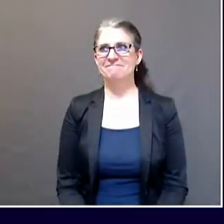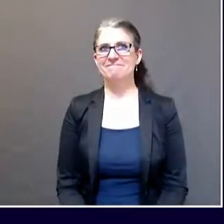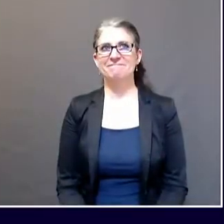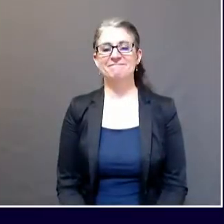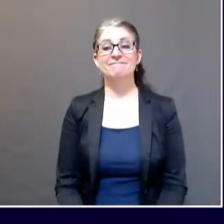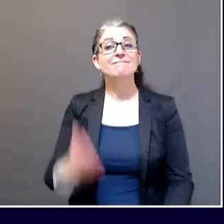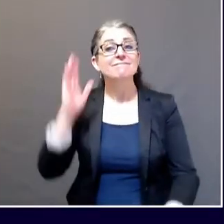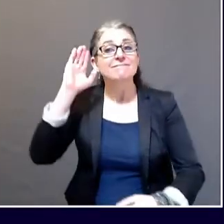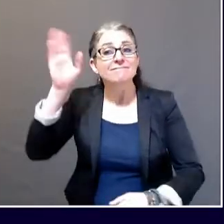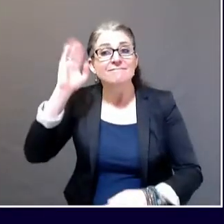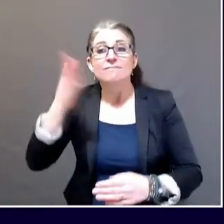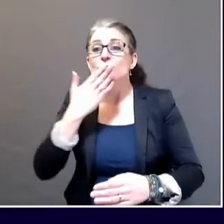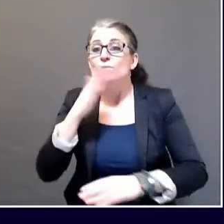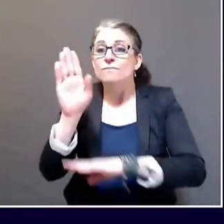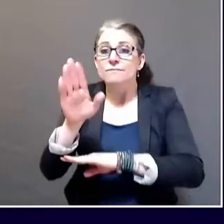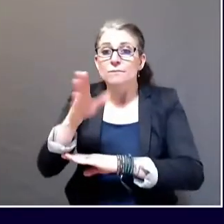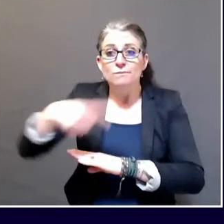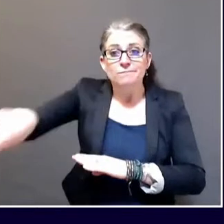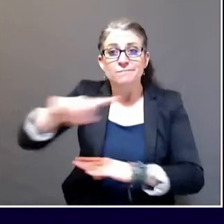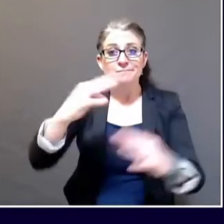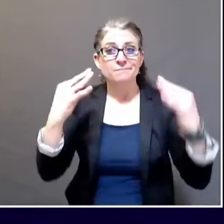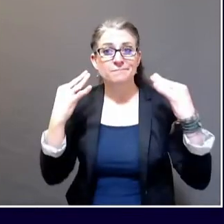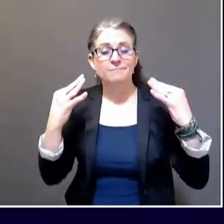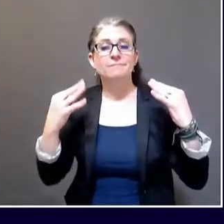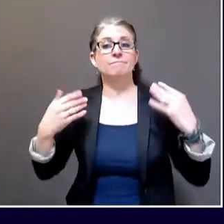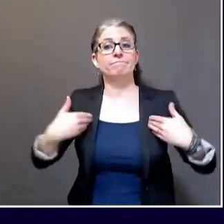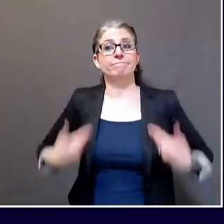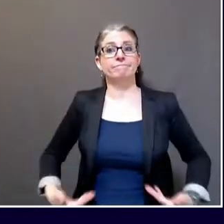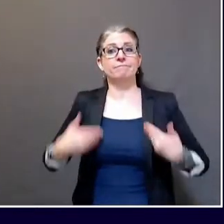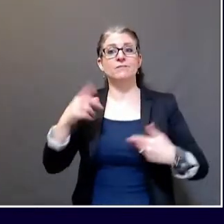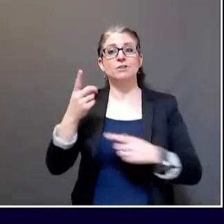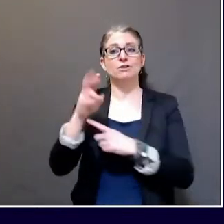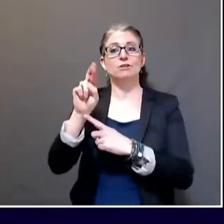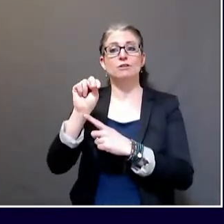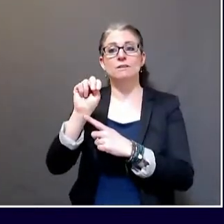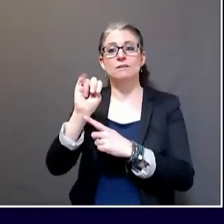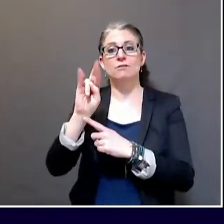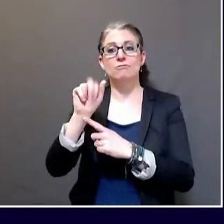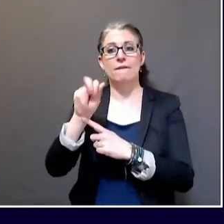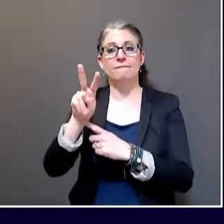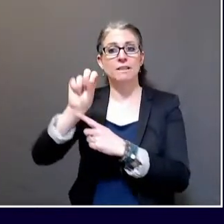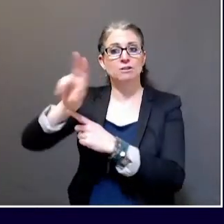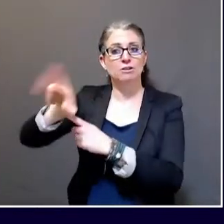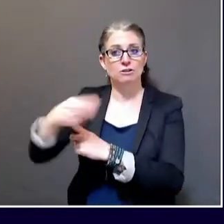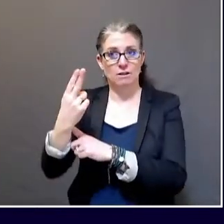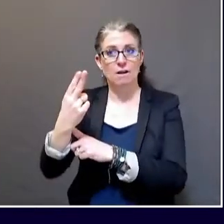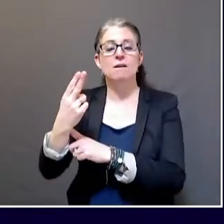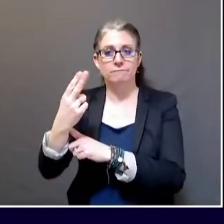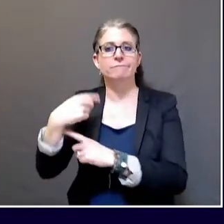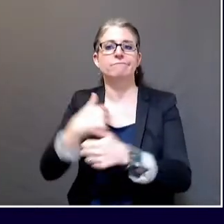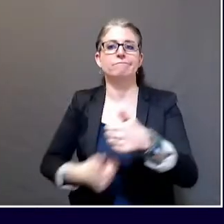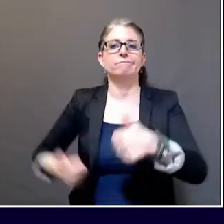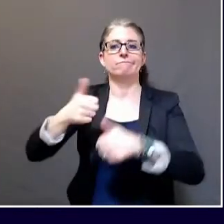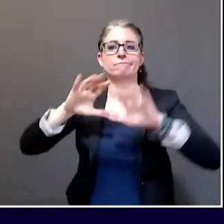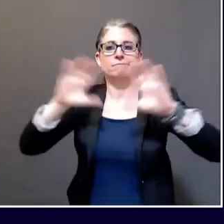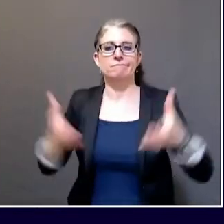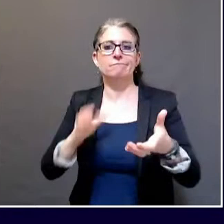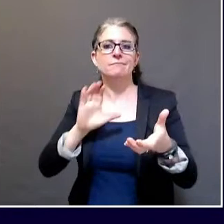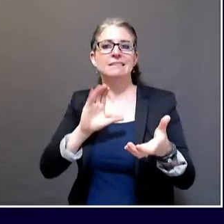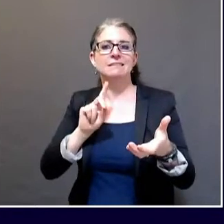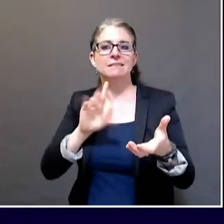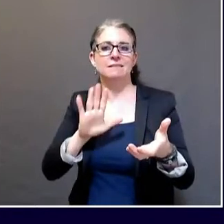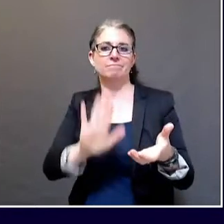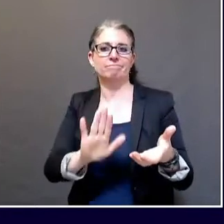afternoon, everyone. I'm Nirav Shah, the director of the State of Maine's Center for Disease Control and Prevention. I am joined